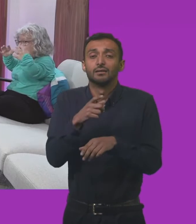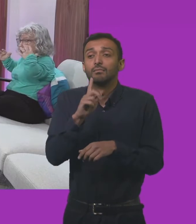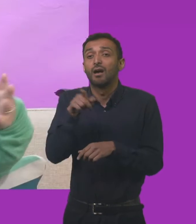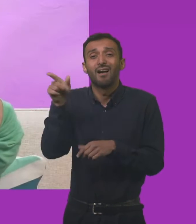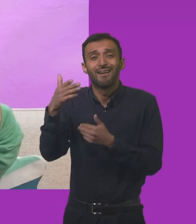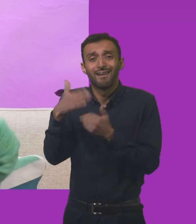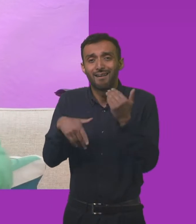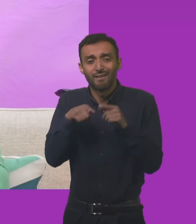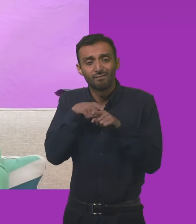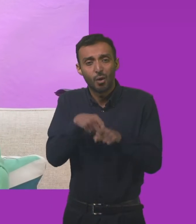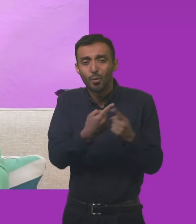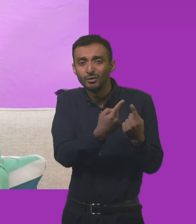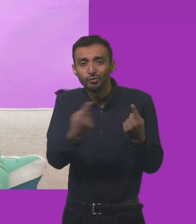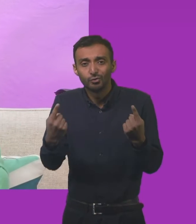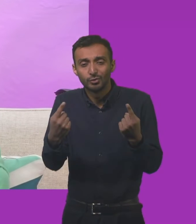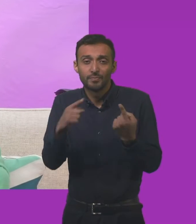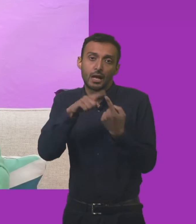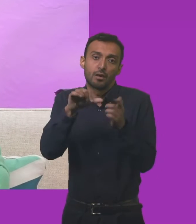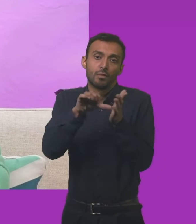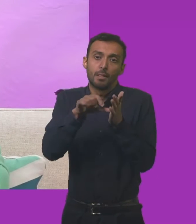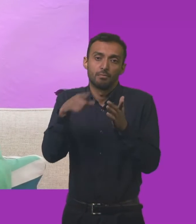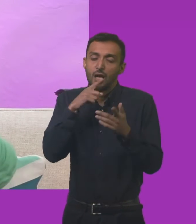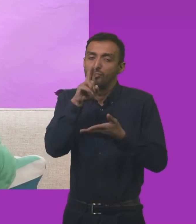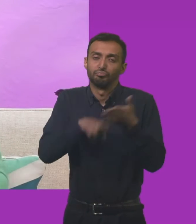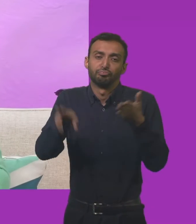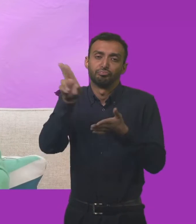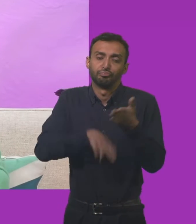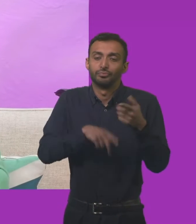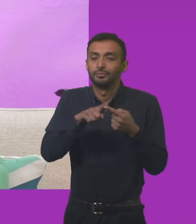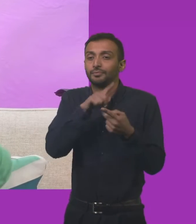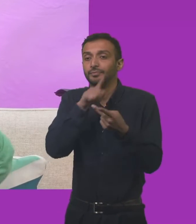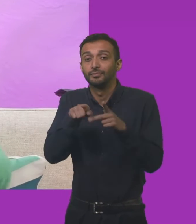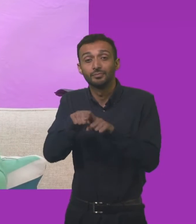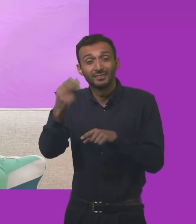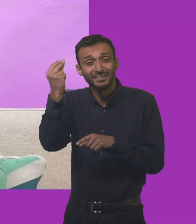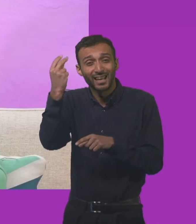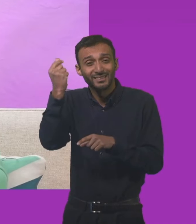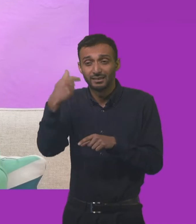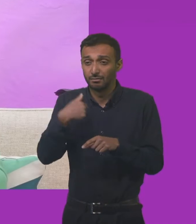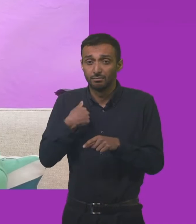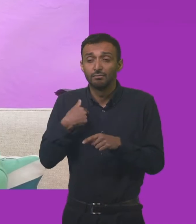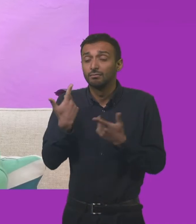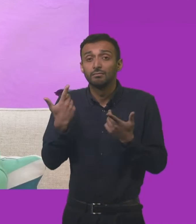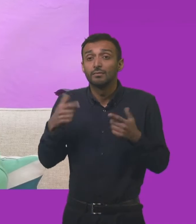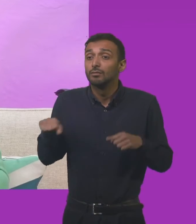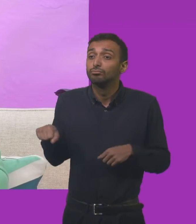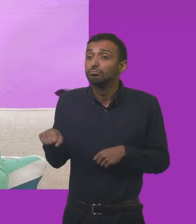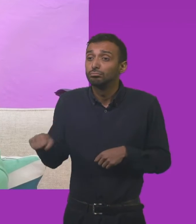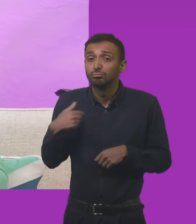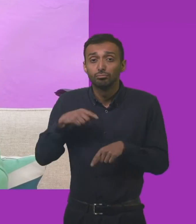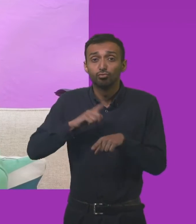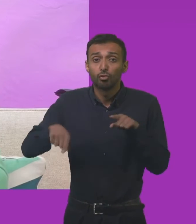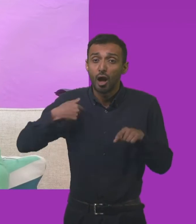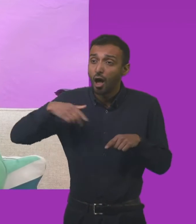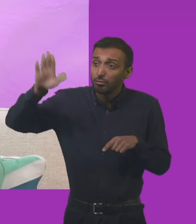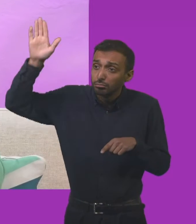So that, and then, just in general, like taxi drivers, if I'm on my scooter trying to get a black taxi, they won't